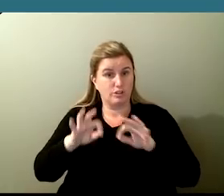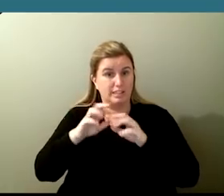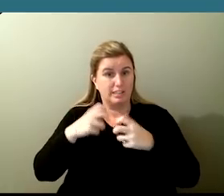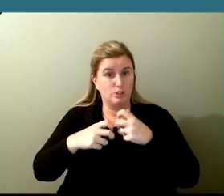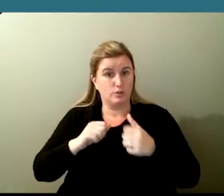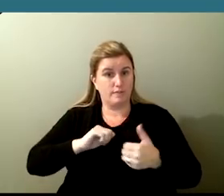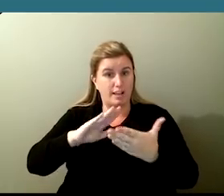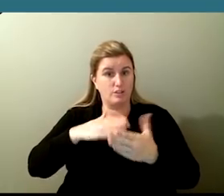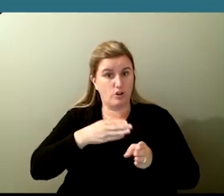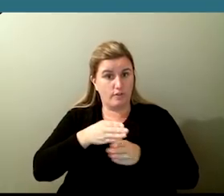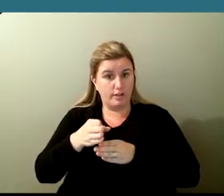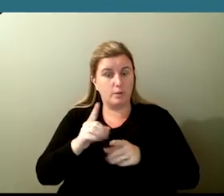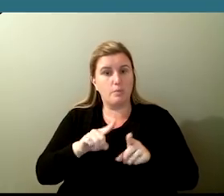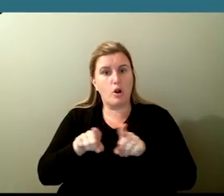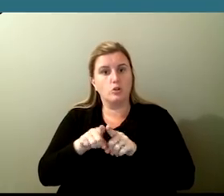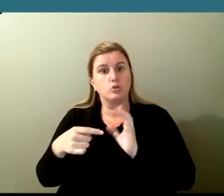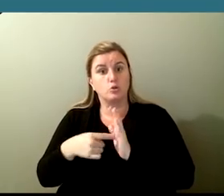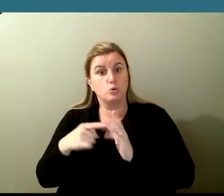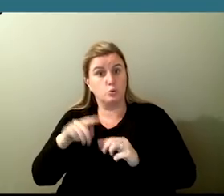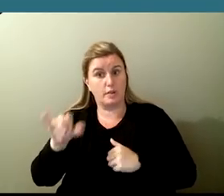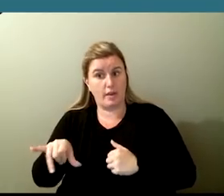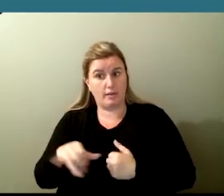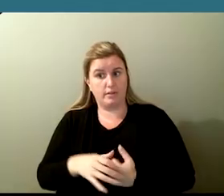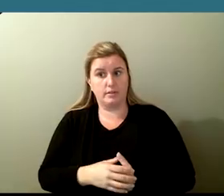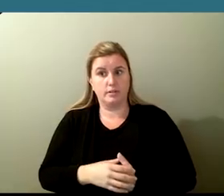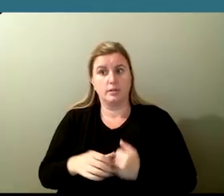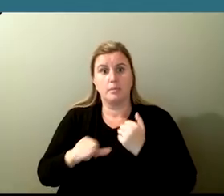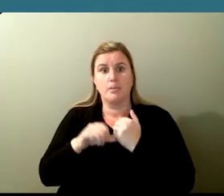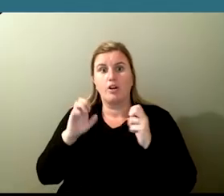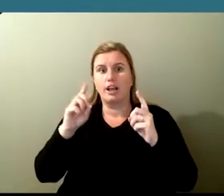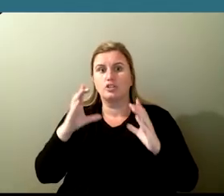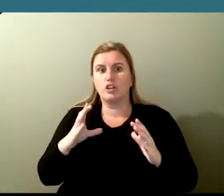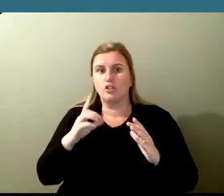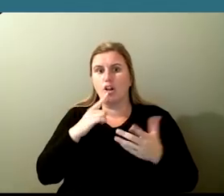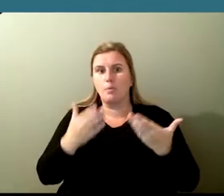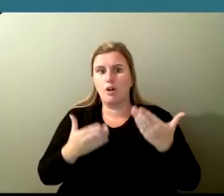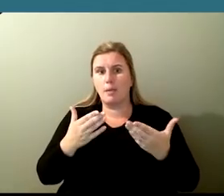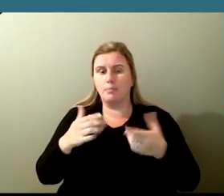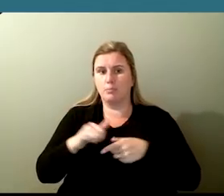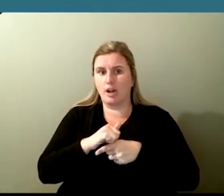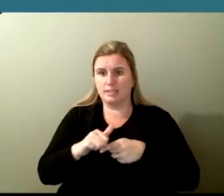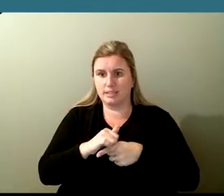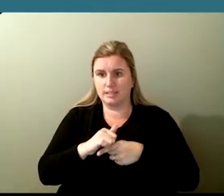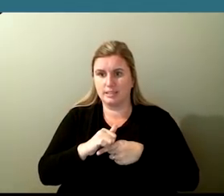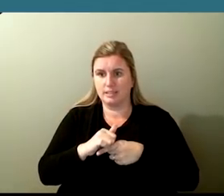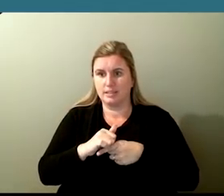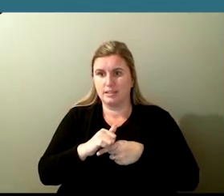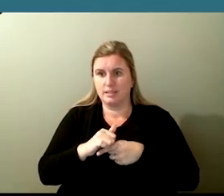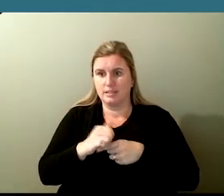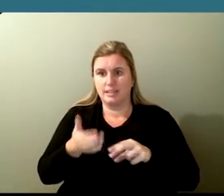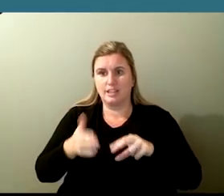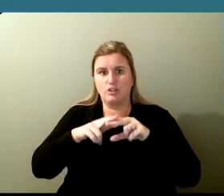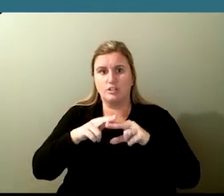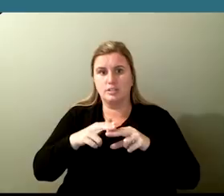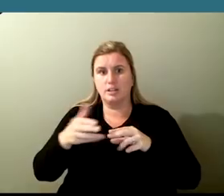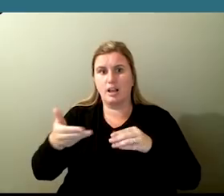our field, but also due to that, peer educators are now perhaps practicing increasing